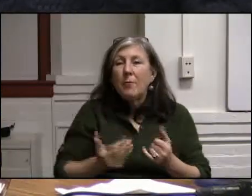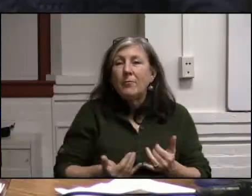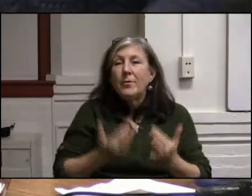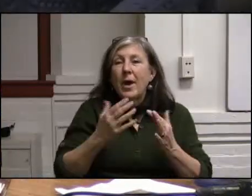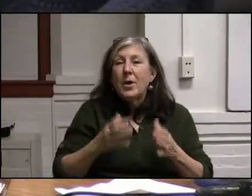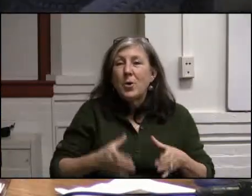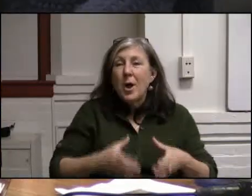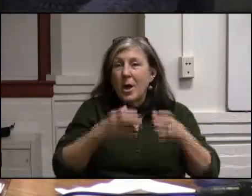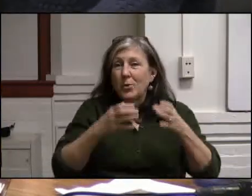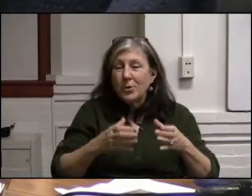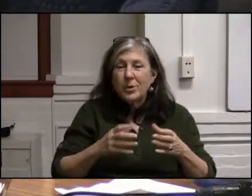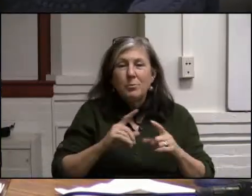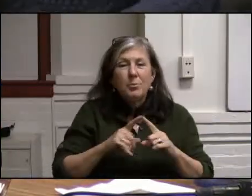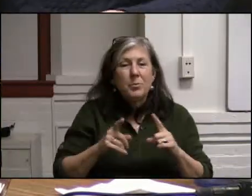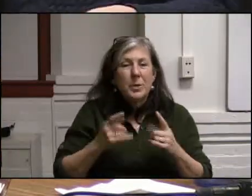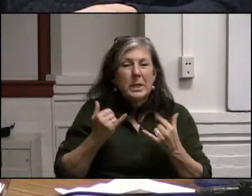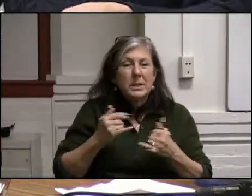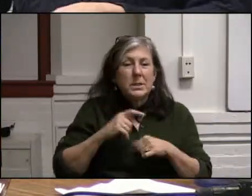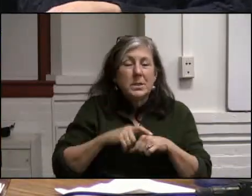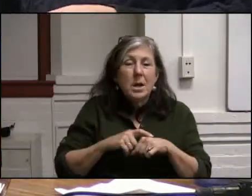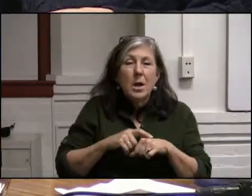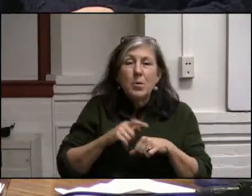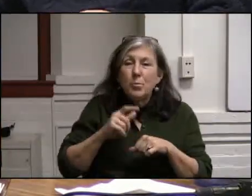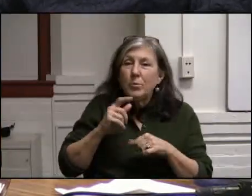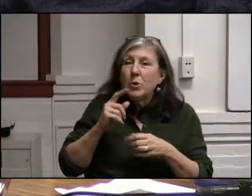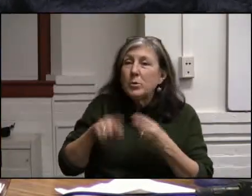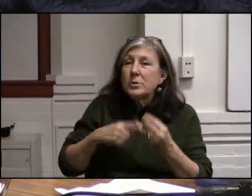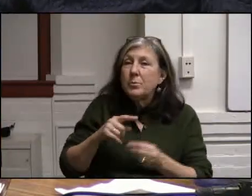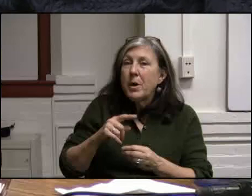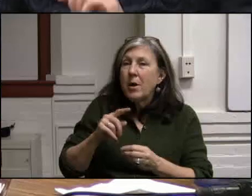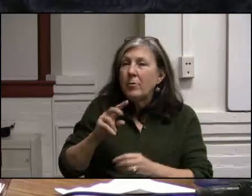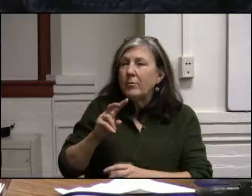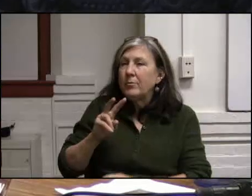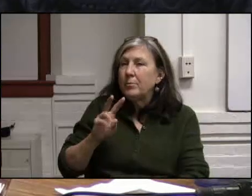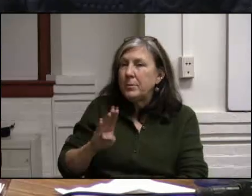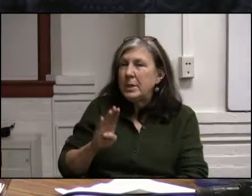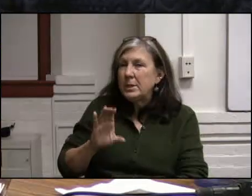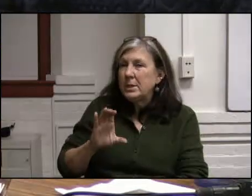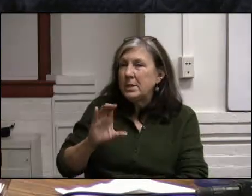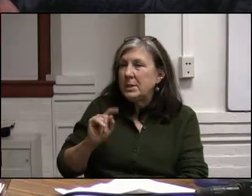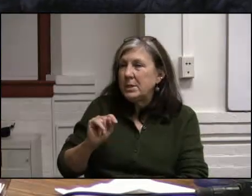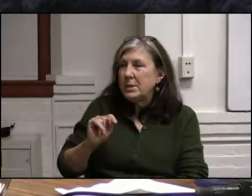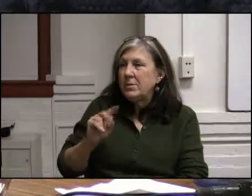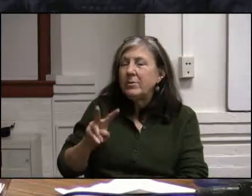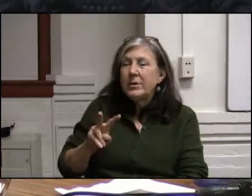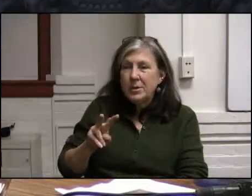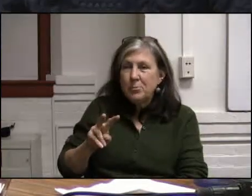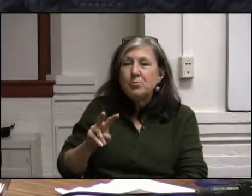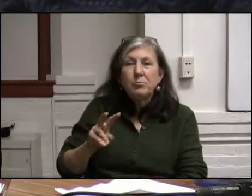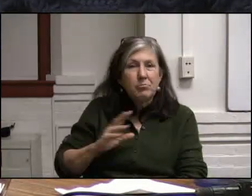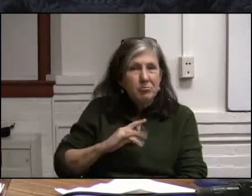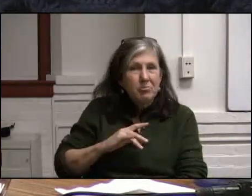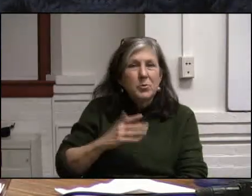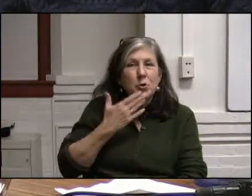interesting, and informational, and a nice reminder that the